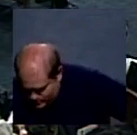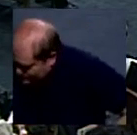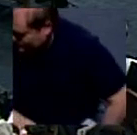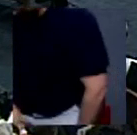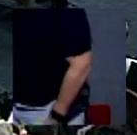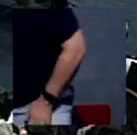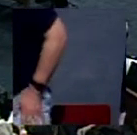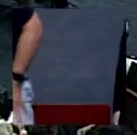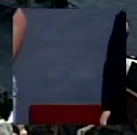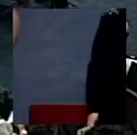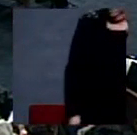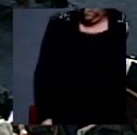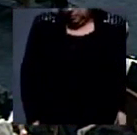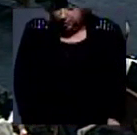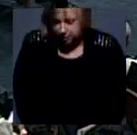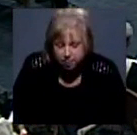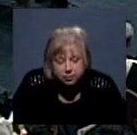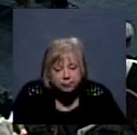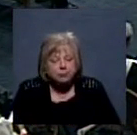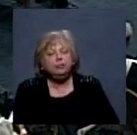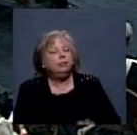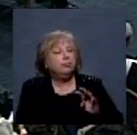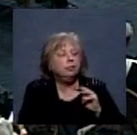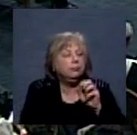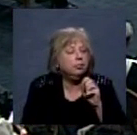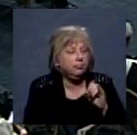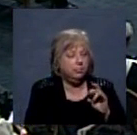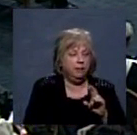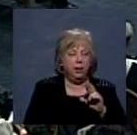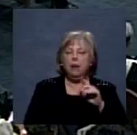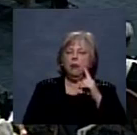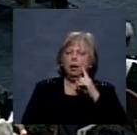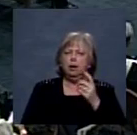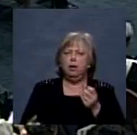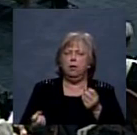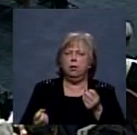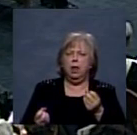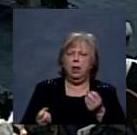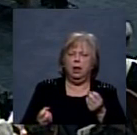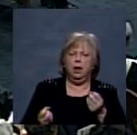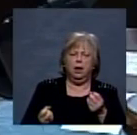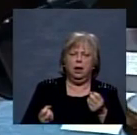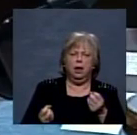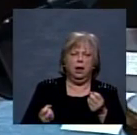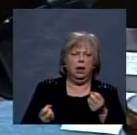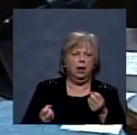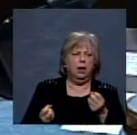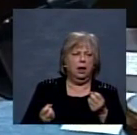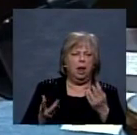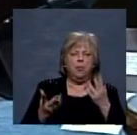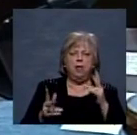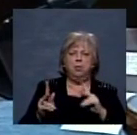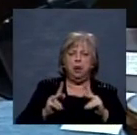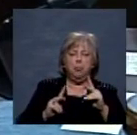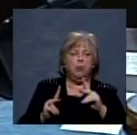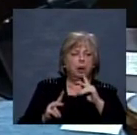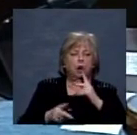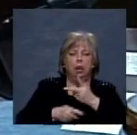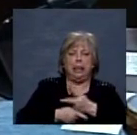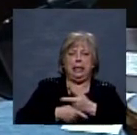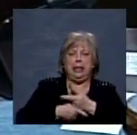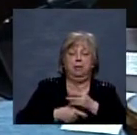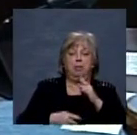other deletion. Mr. Ferguson, did you say, yes, are there nine, do you know how many persons are keeping bees